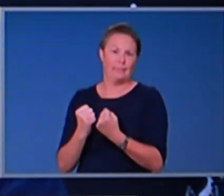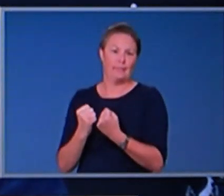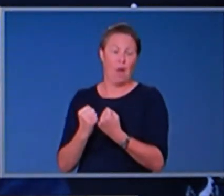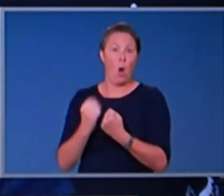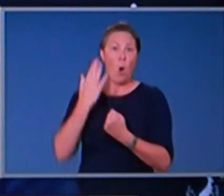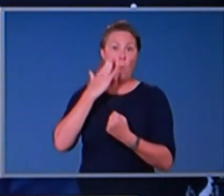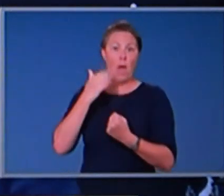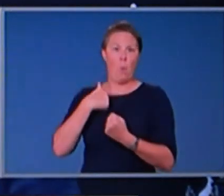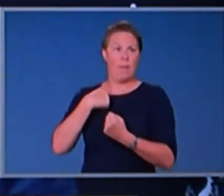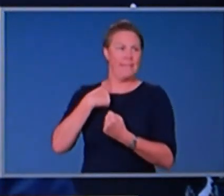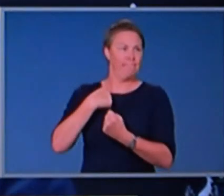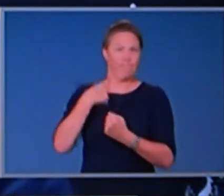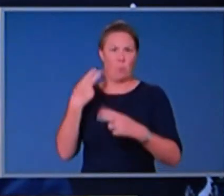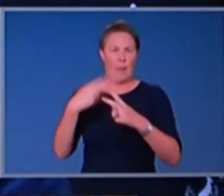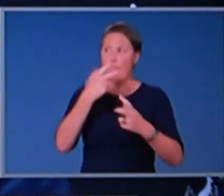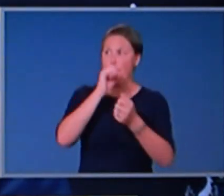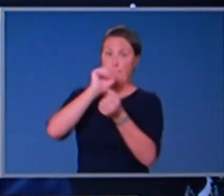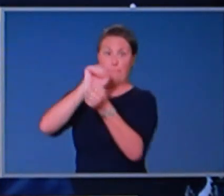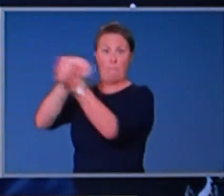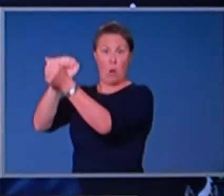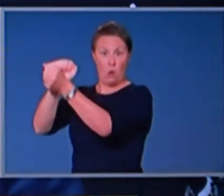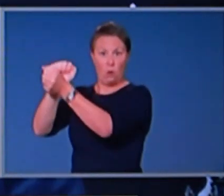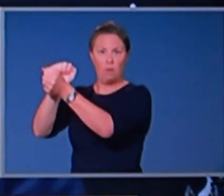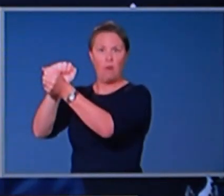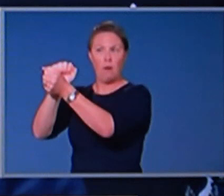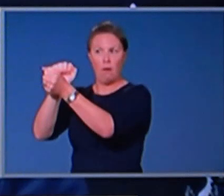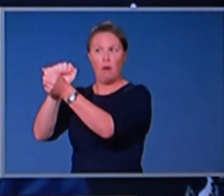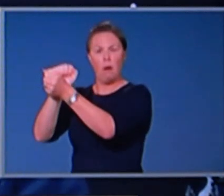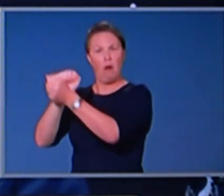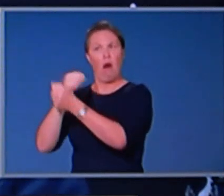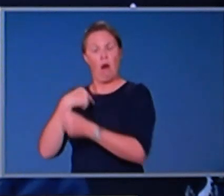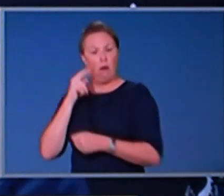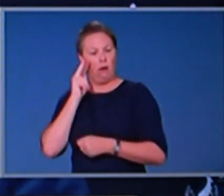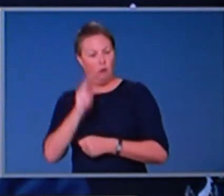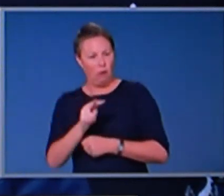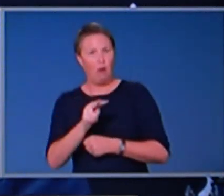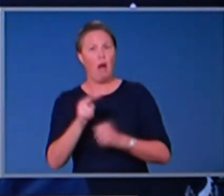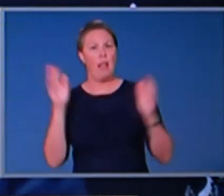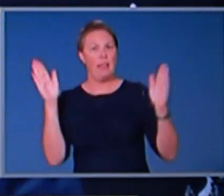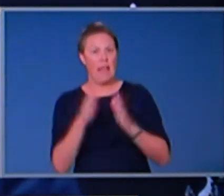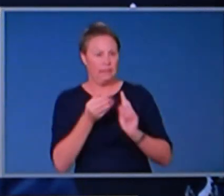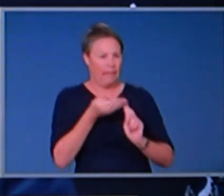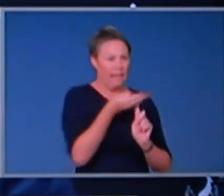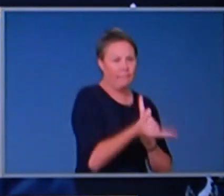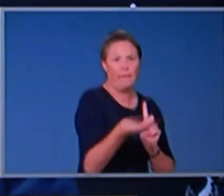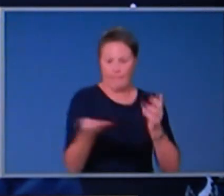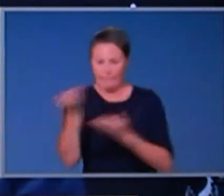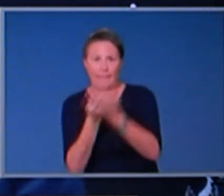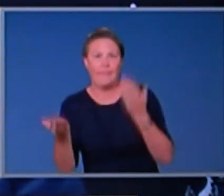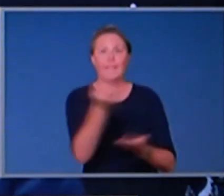border measures did have a very significant impact on the reproductive rate in early March,